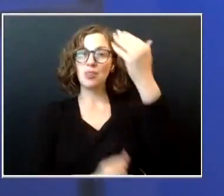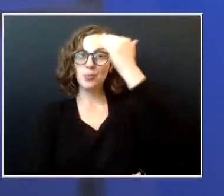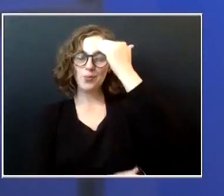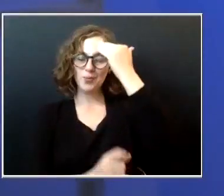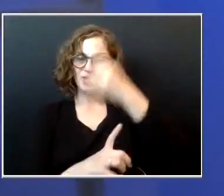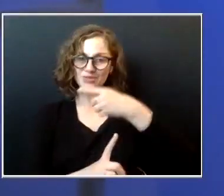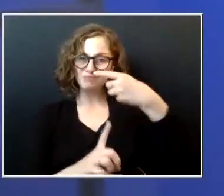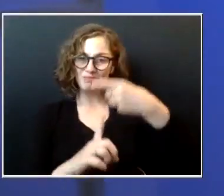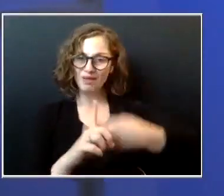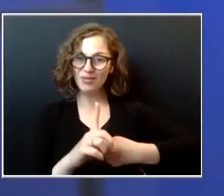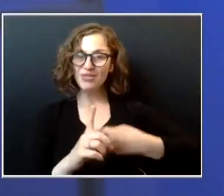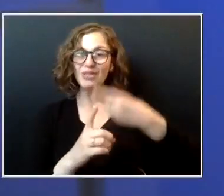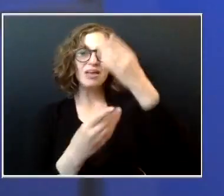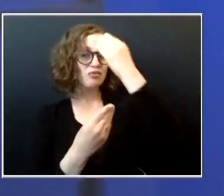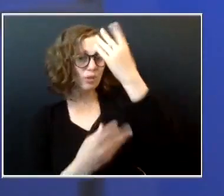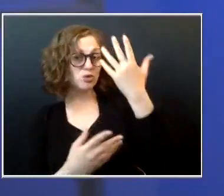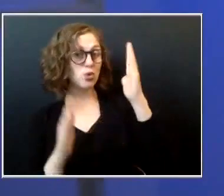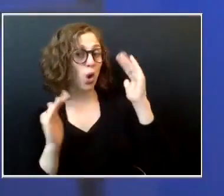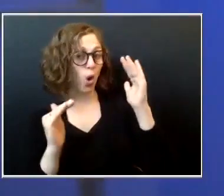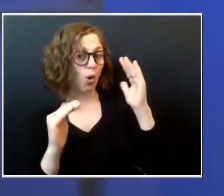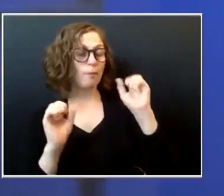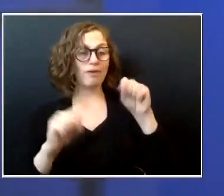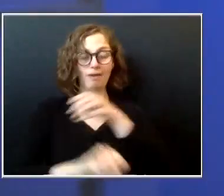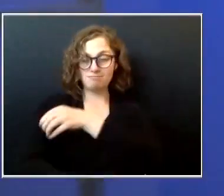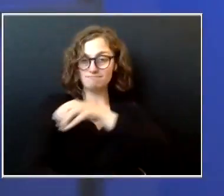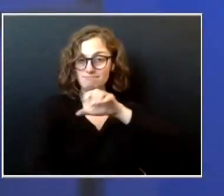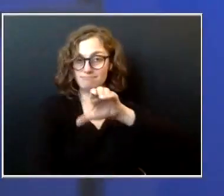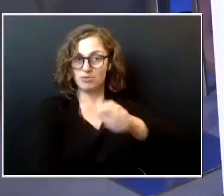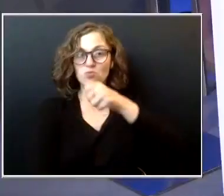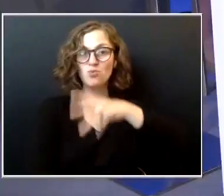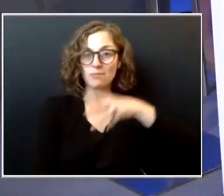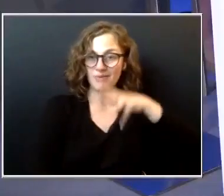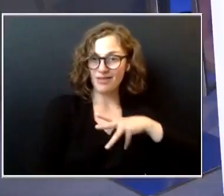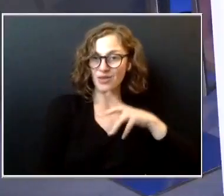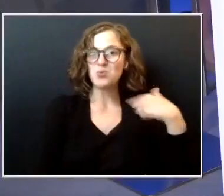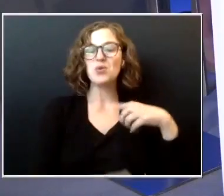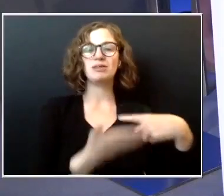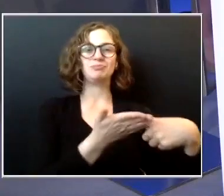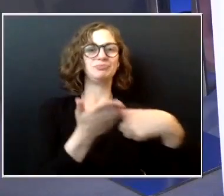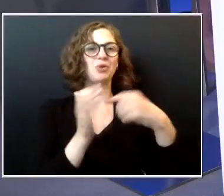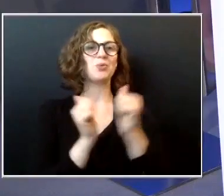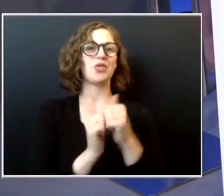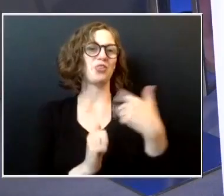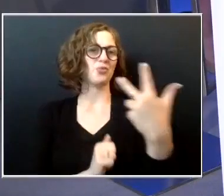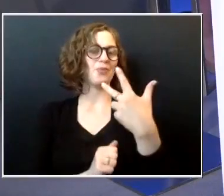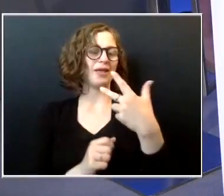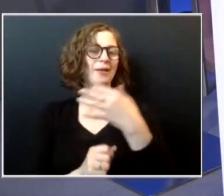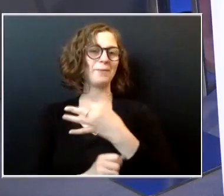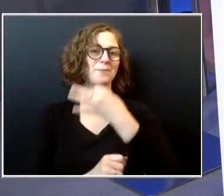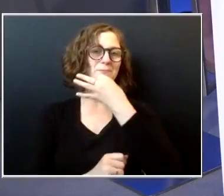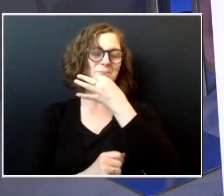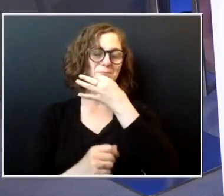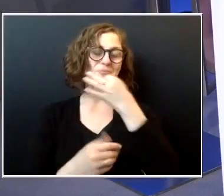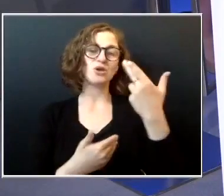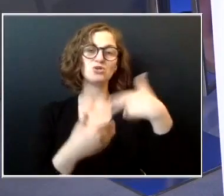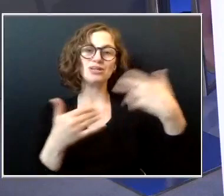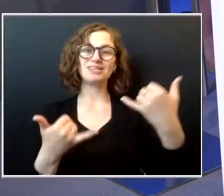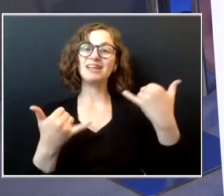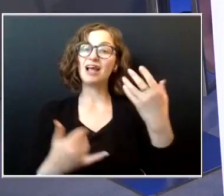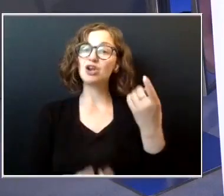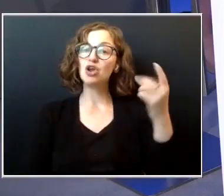women. We're talking with three experts in their respective fields this morning. Joining me today is Dr. Mark Parrish, an OBGYN and